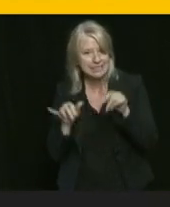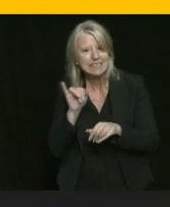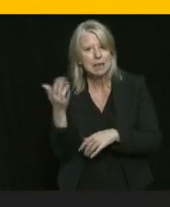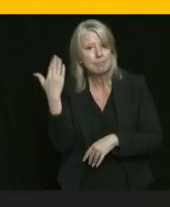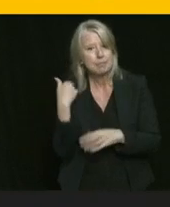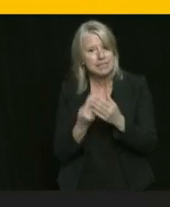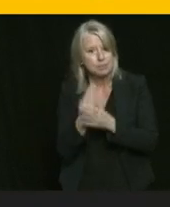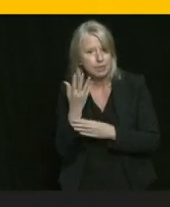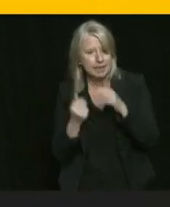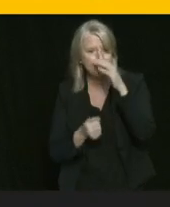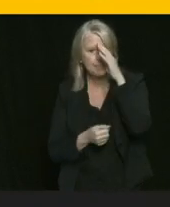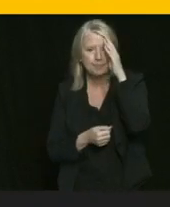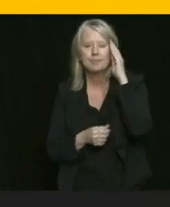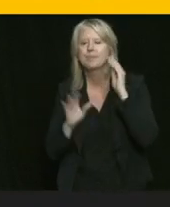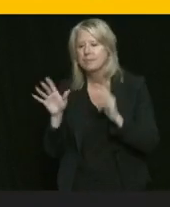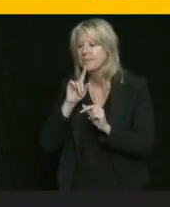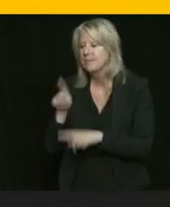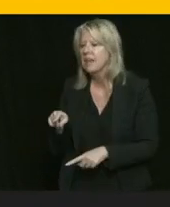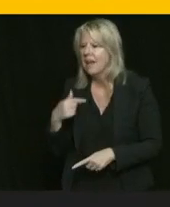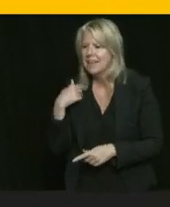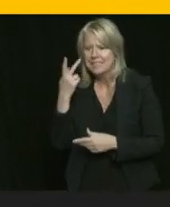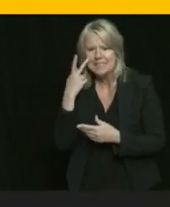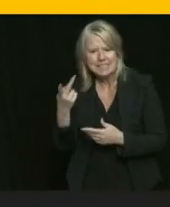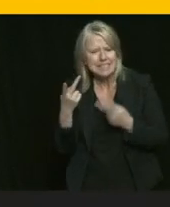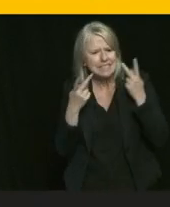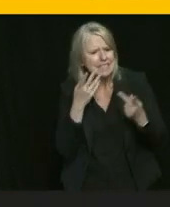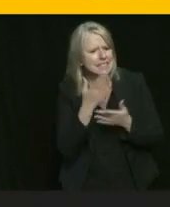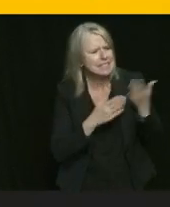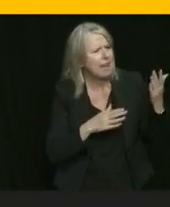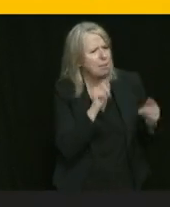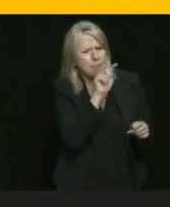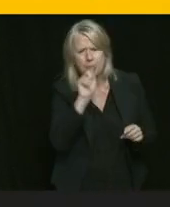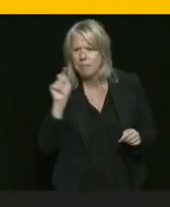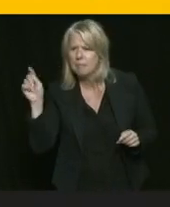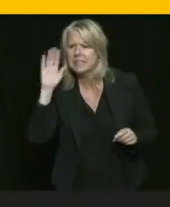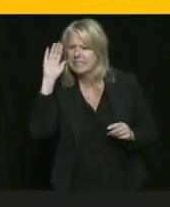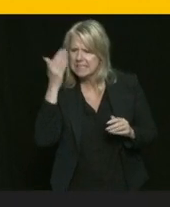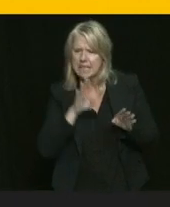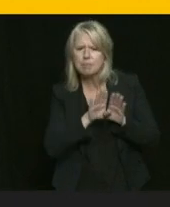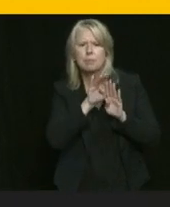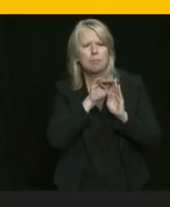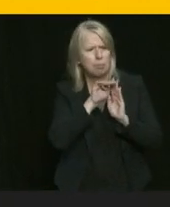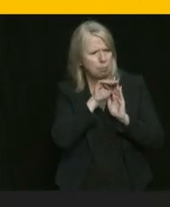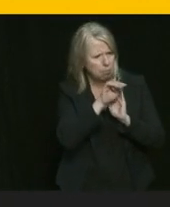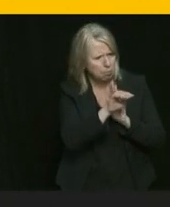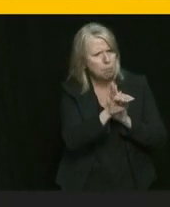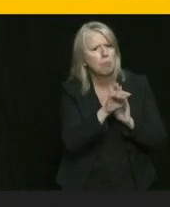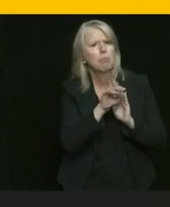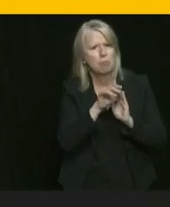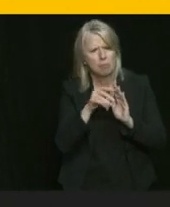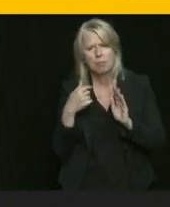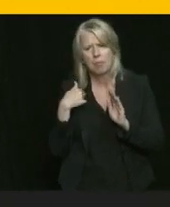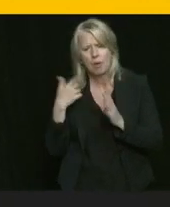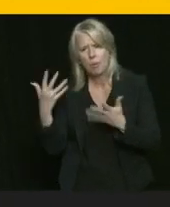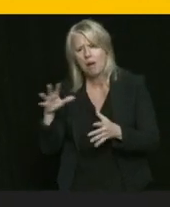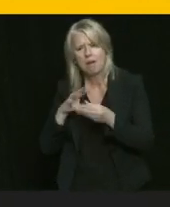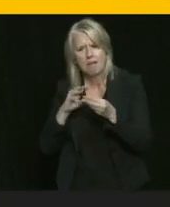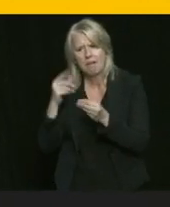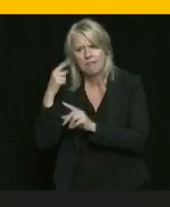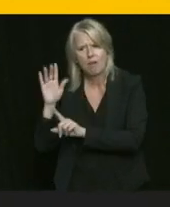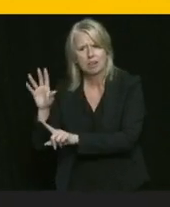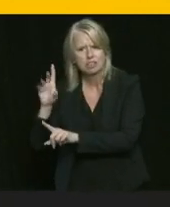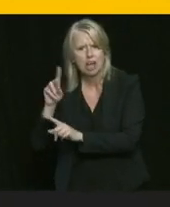seeing that in certain areas the numbers seem to be levelling off. I certainly won't speak for Dr. Tam and the modelling, which was